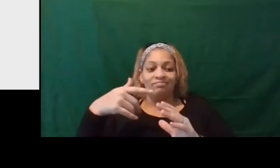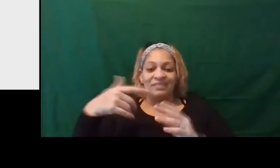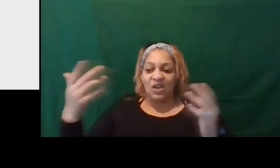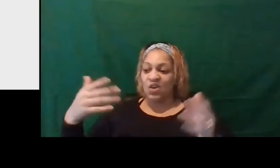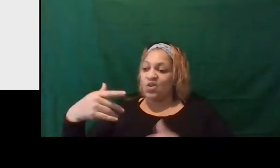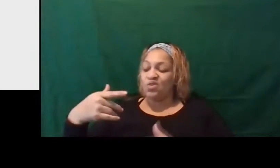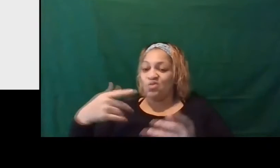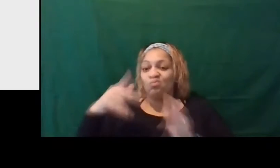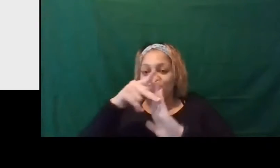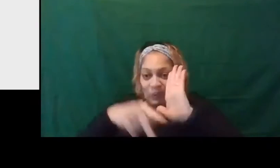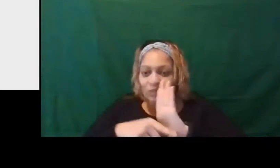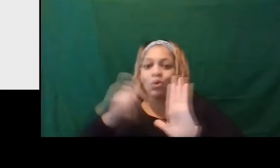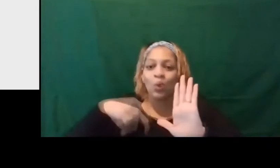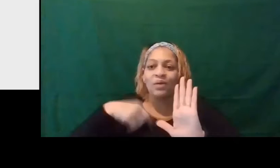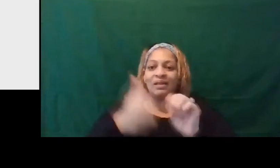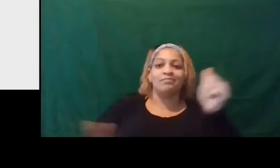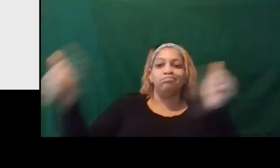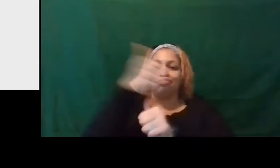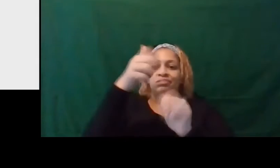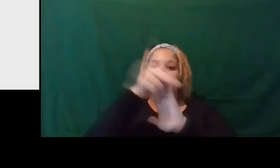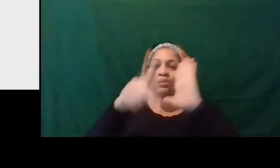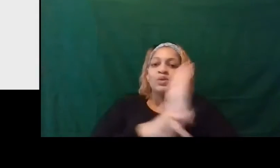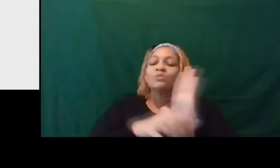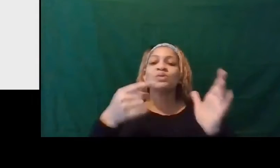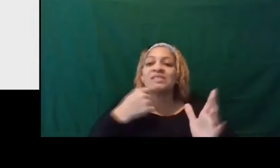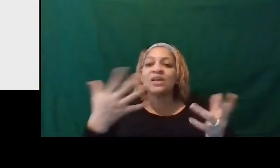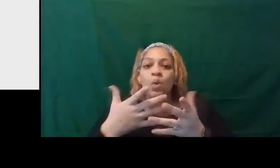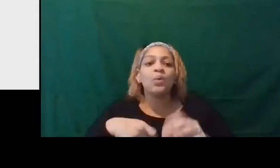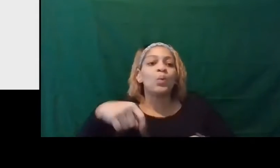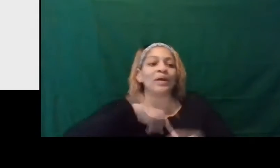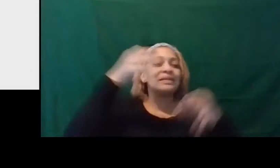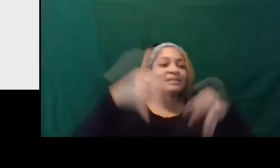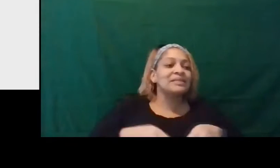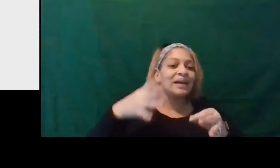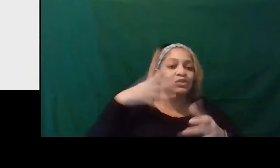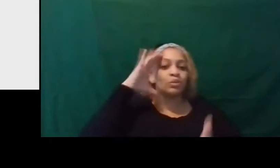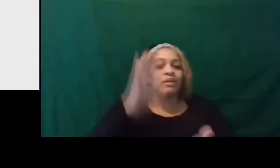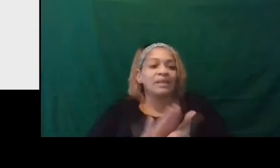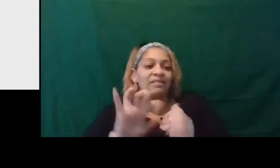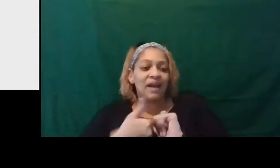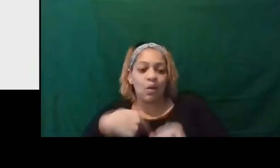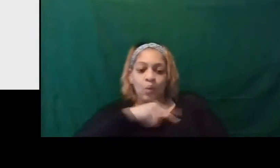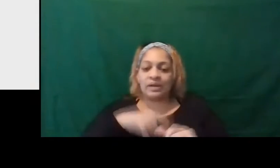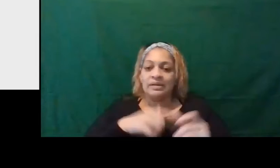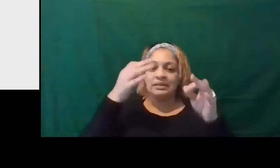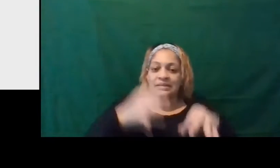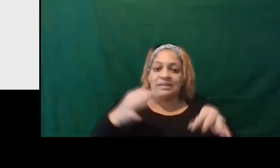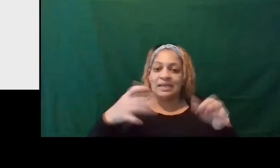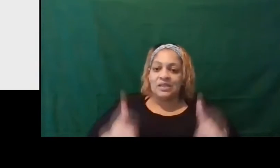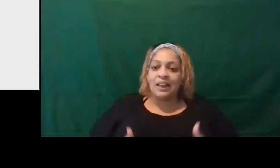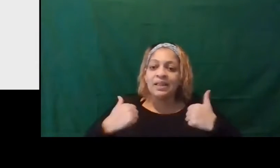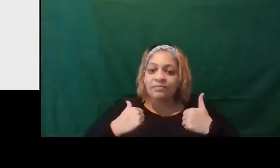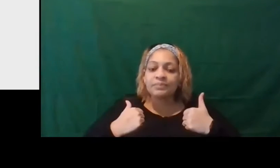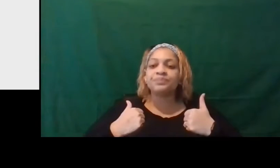So what does principle say about what we choose to believe and how we choose to live? Especially when we're talking